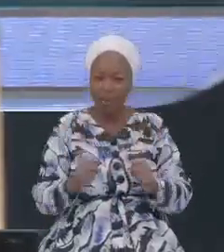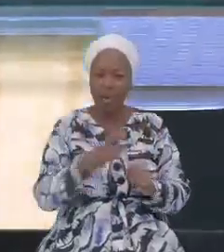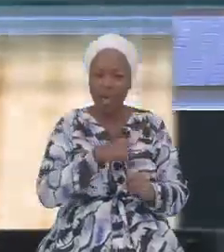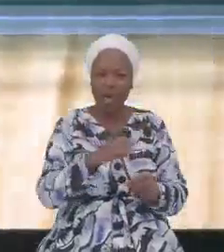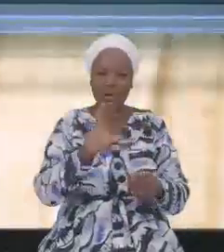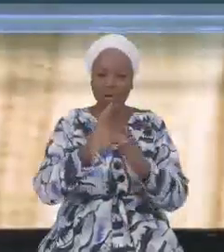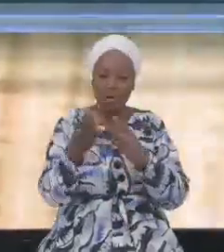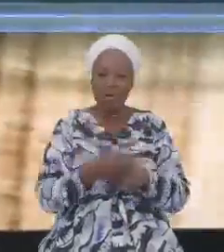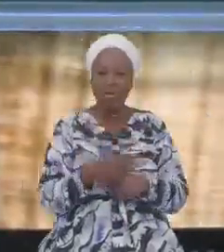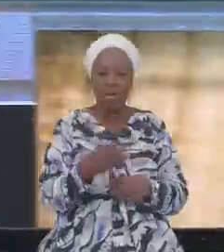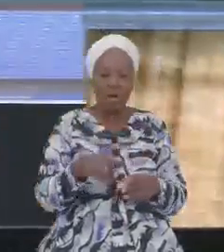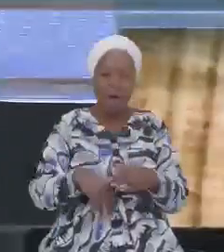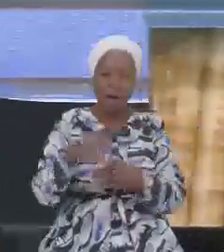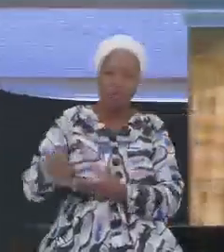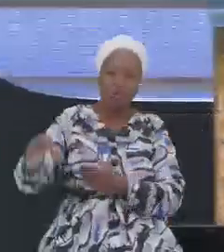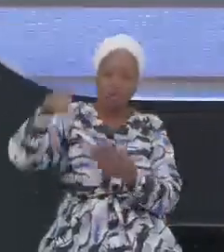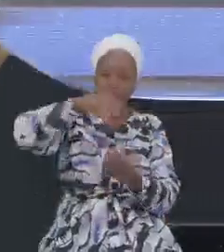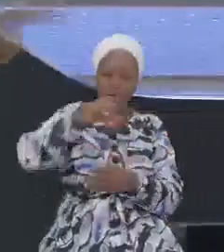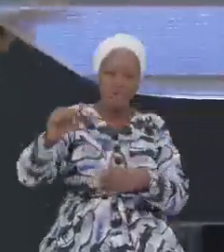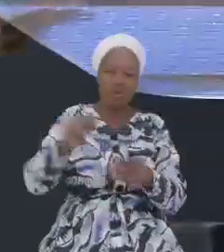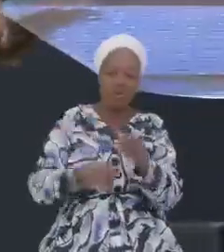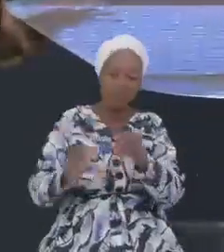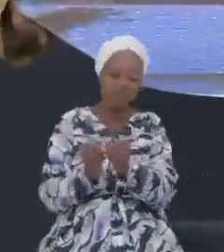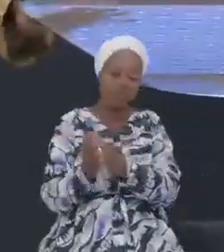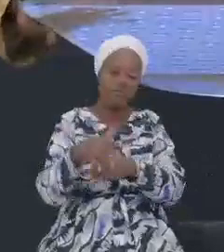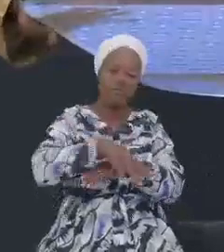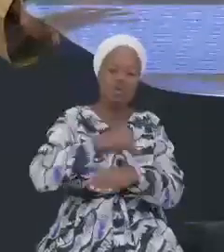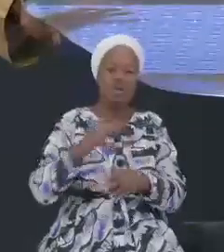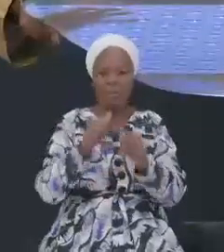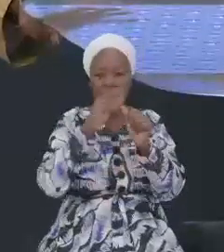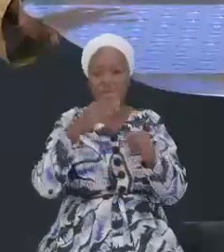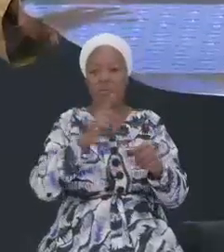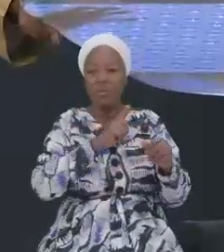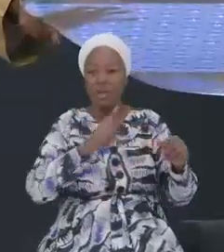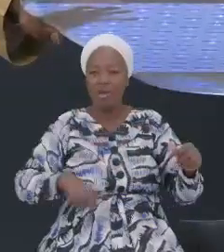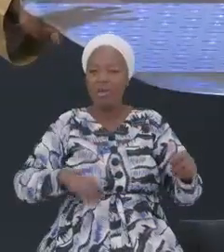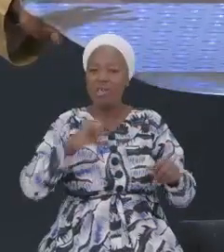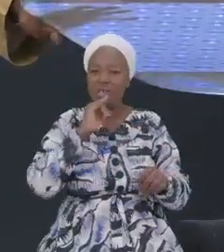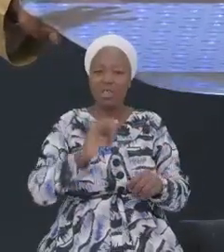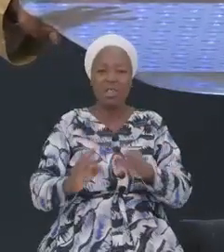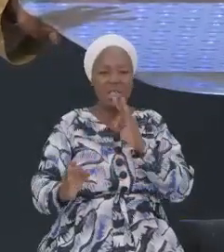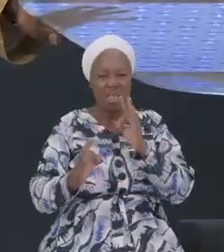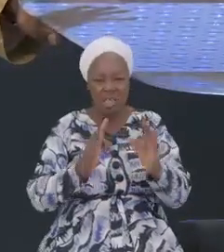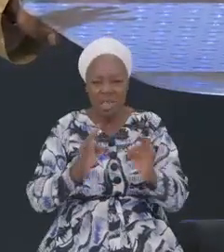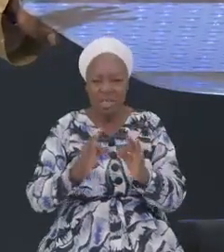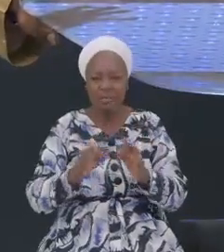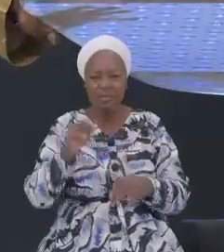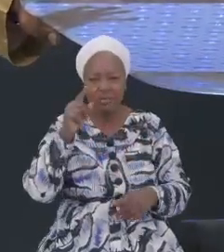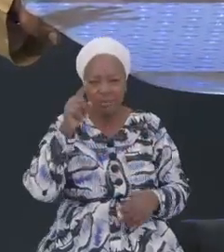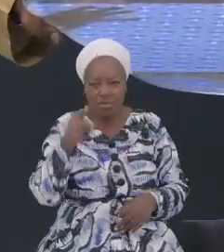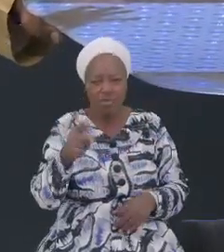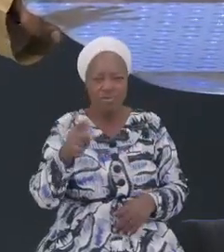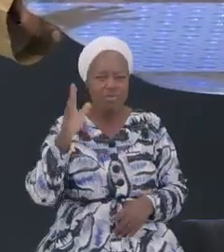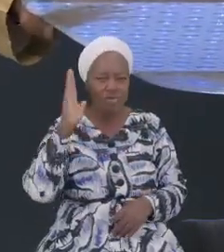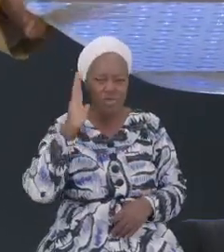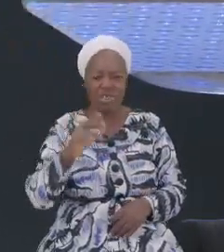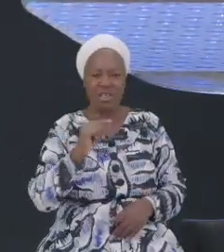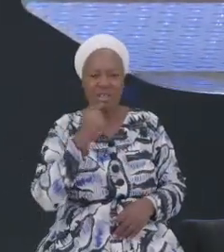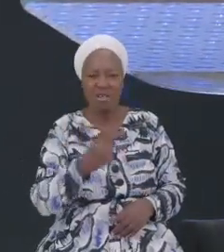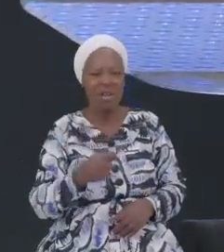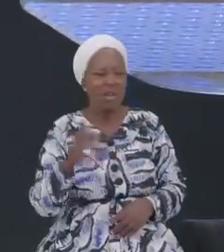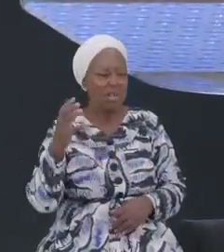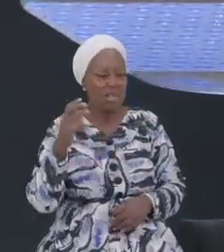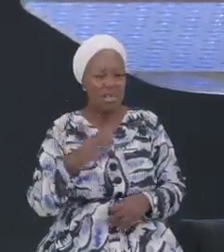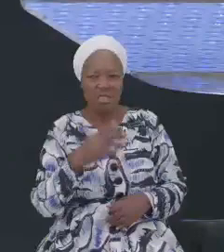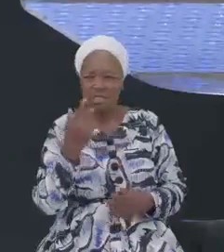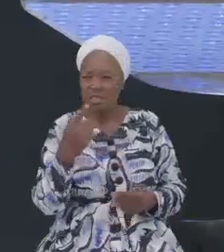conditional outpouring, overflowing blessing of God is if thou shalt diligently hearken unto